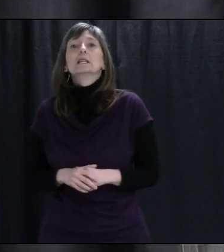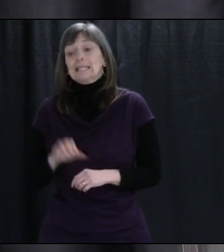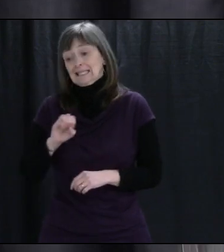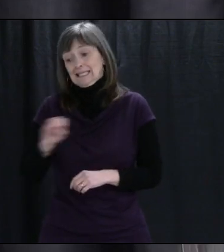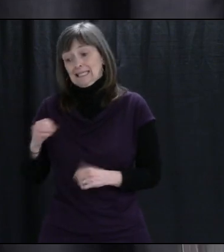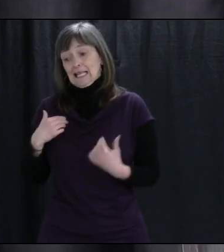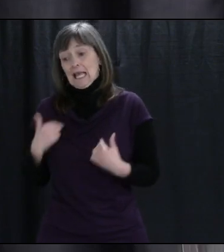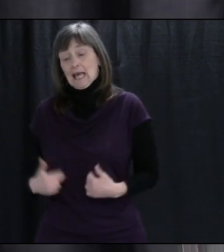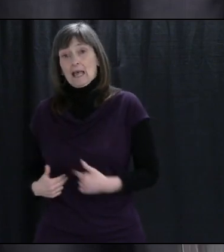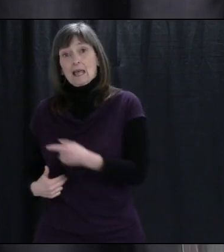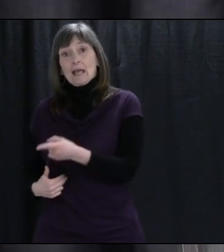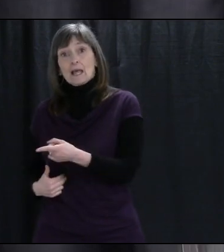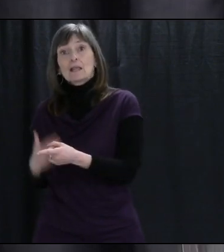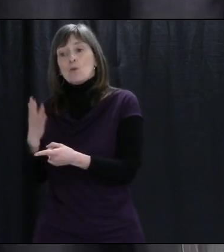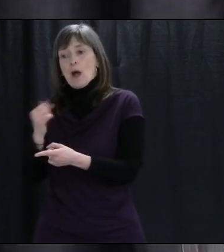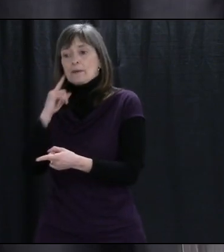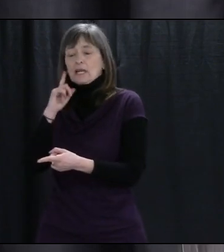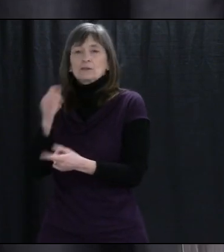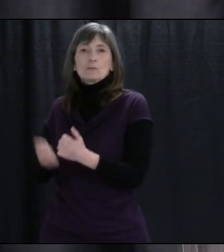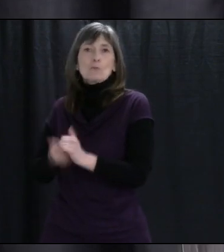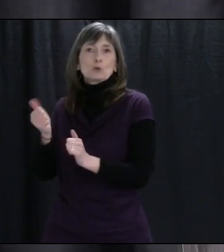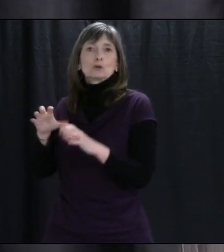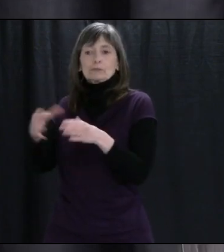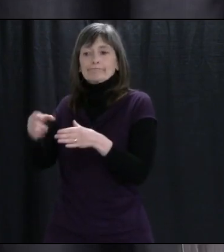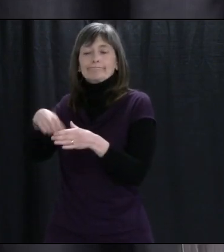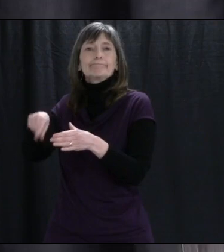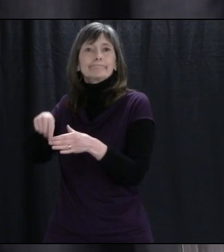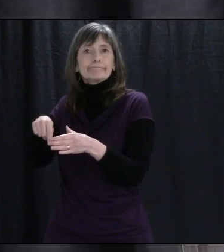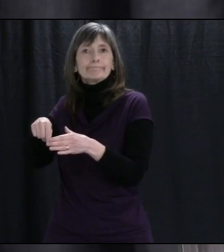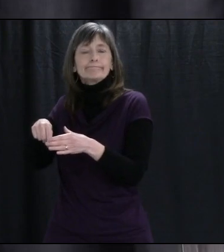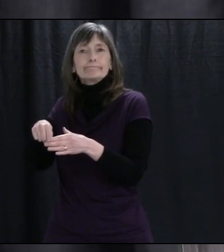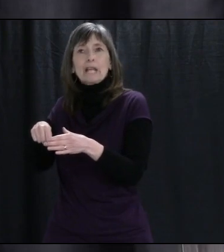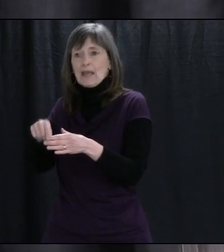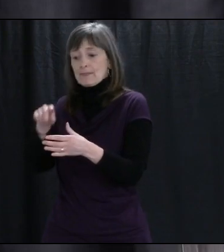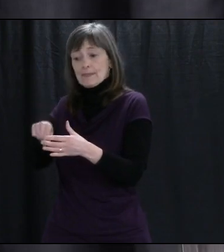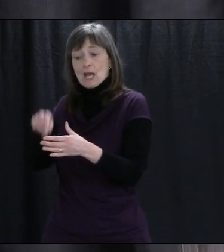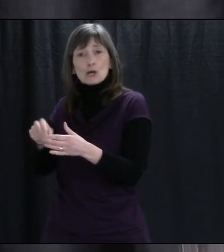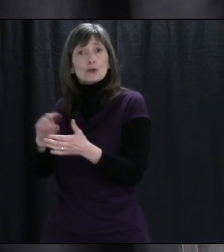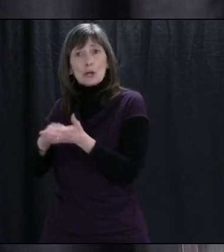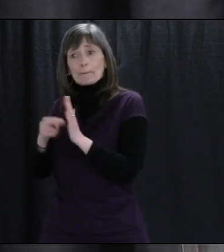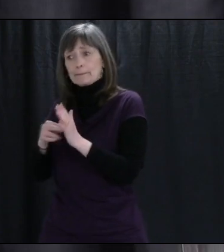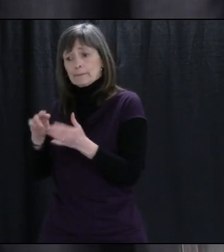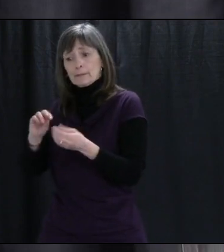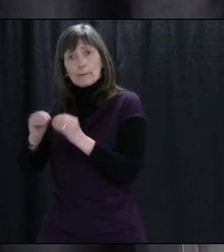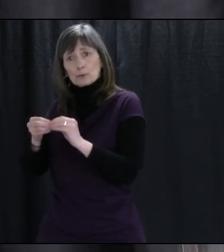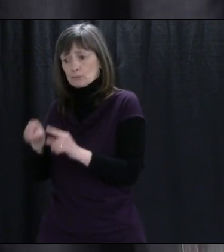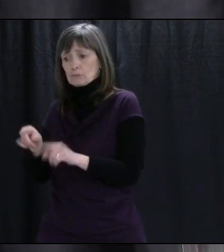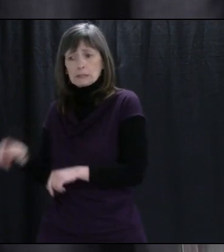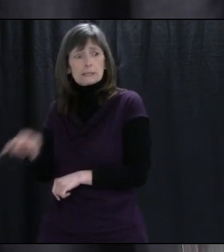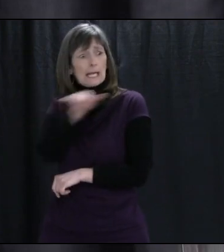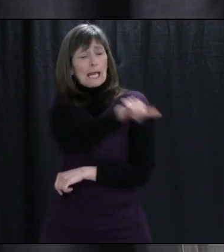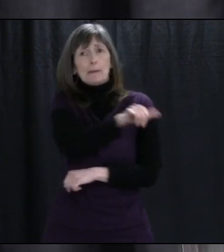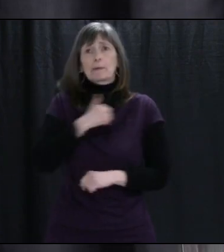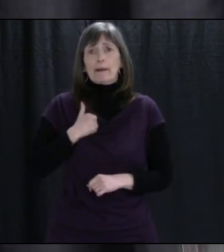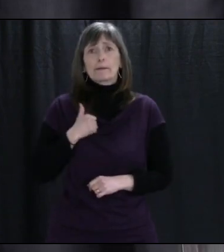Health one, is in the center of the pack. It's explained by the distribution of cases and the fact that we are using